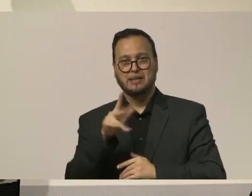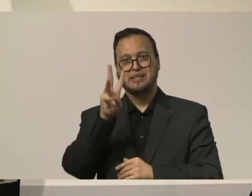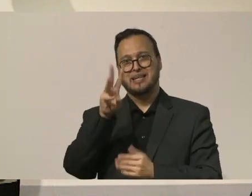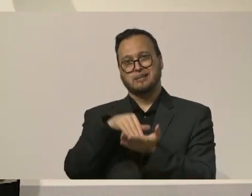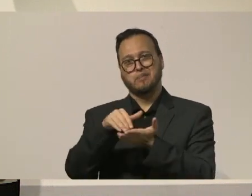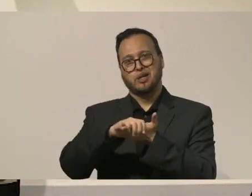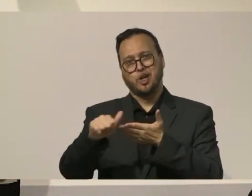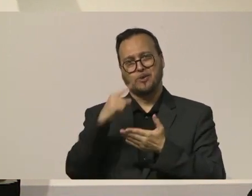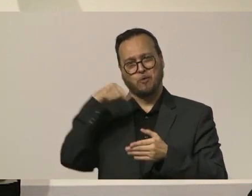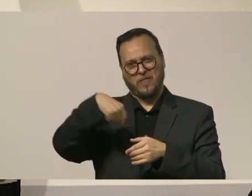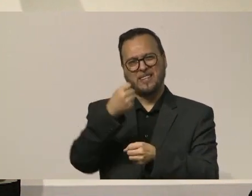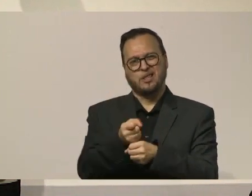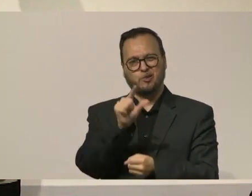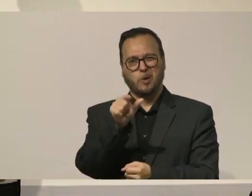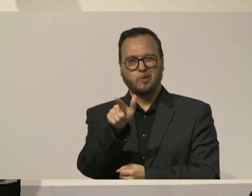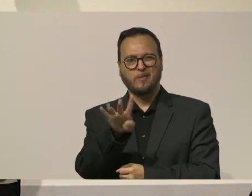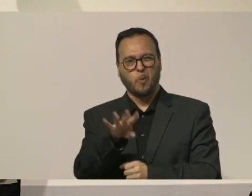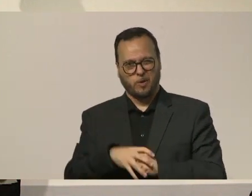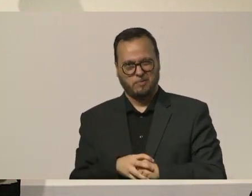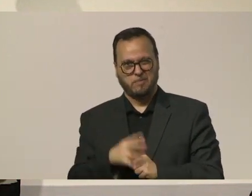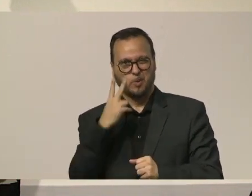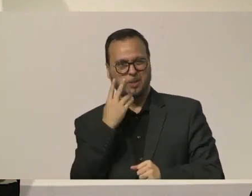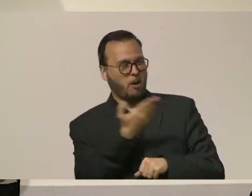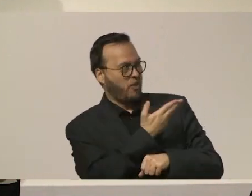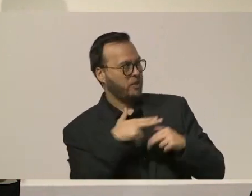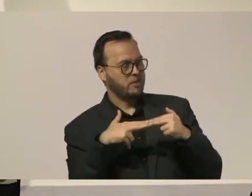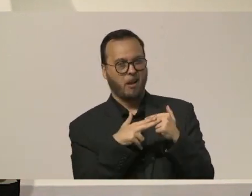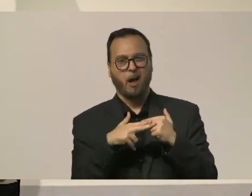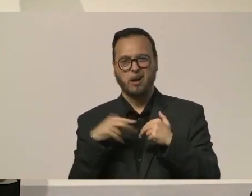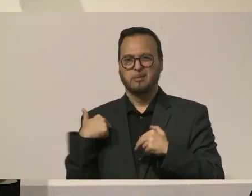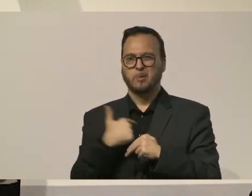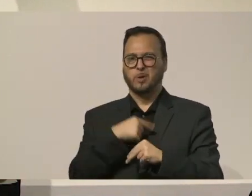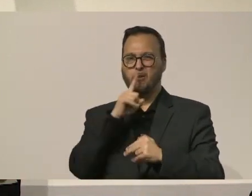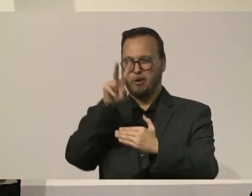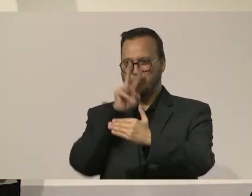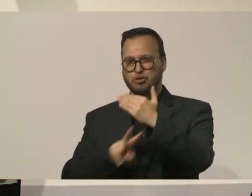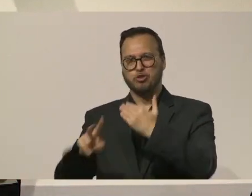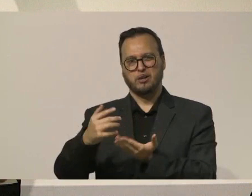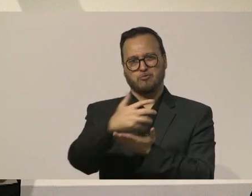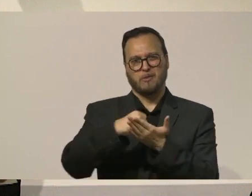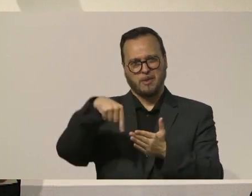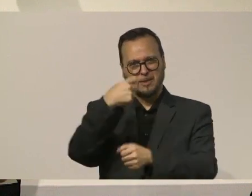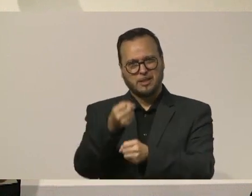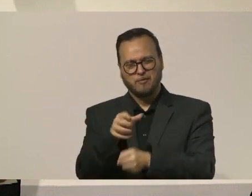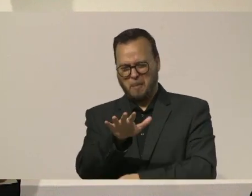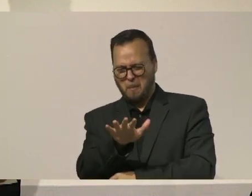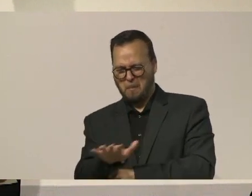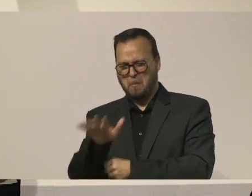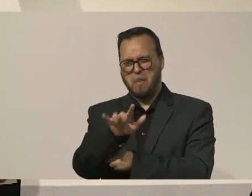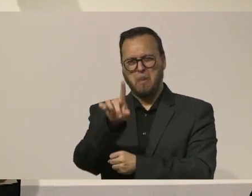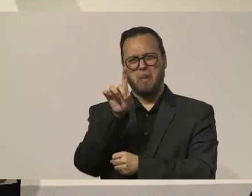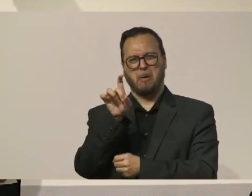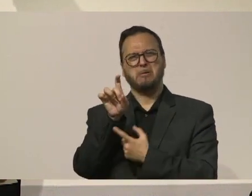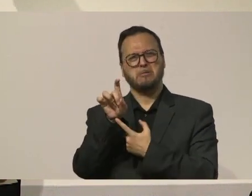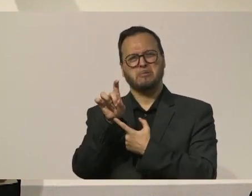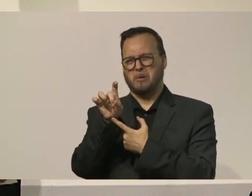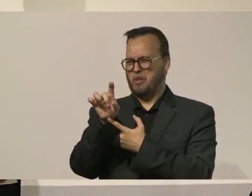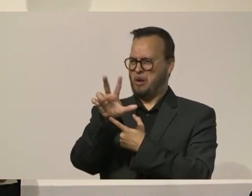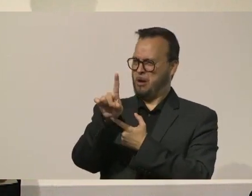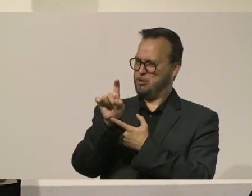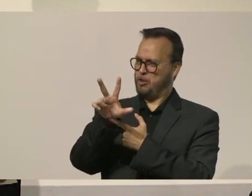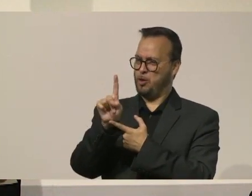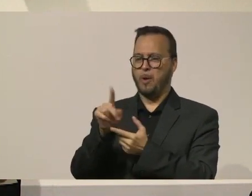year, 2024. You can see it in the slide. We're projecting revenue this year of approximately